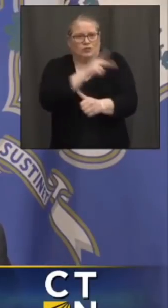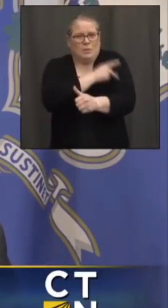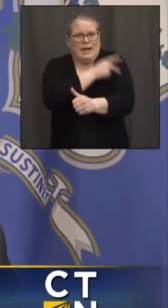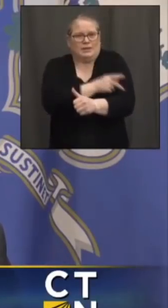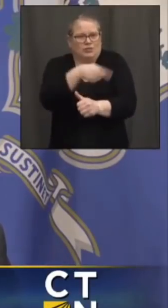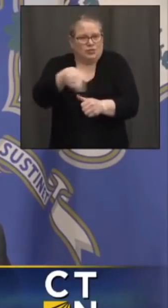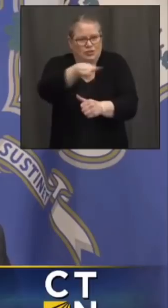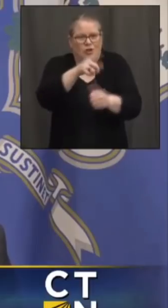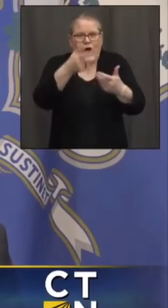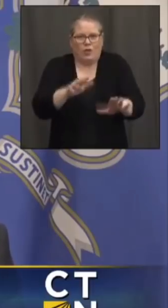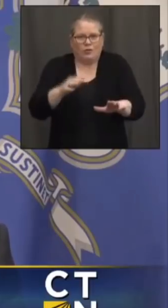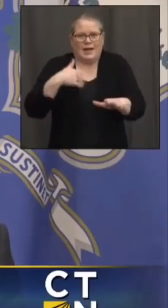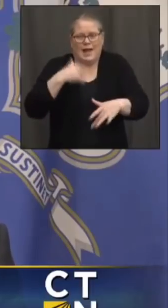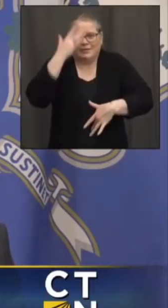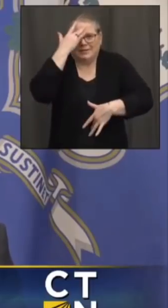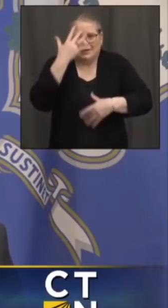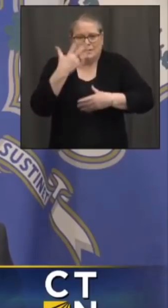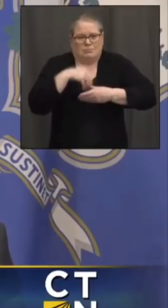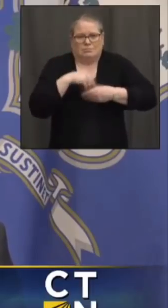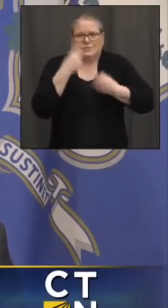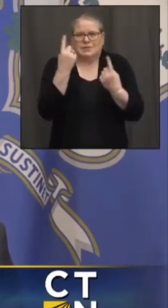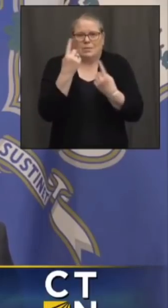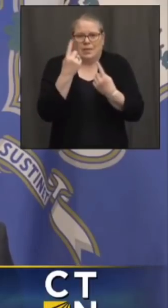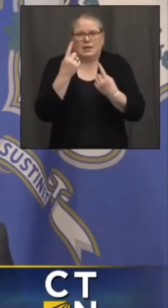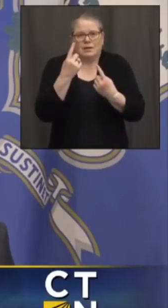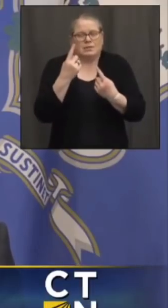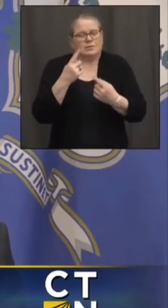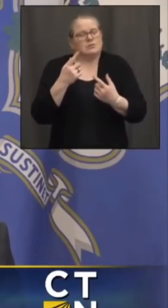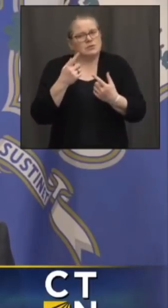folks are included as a priority right off the bat.